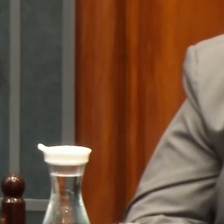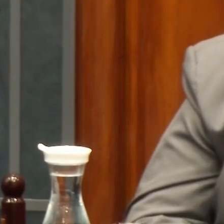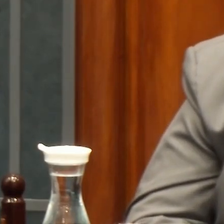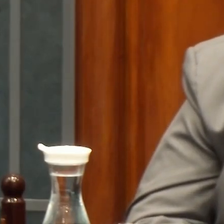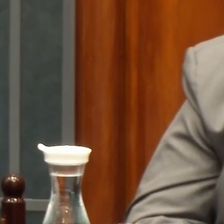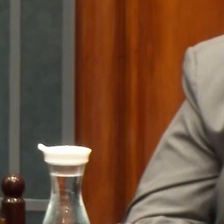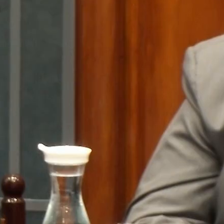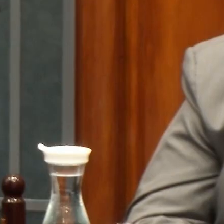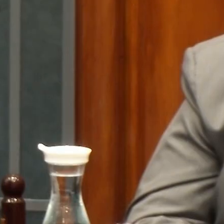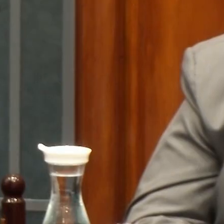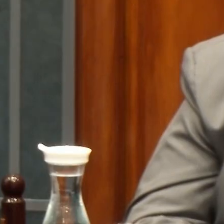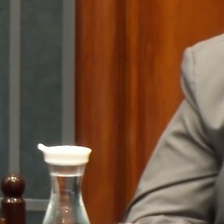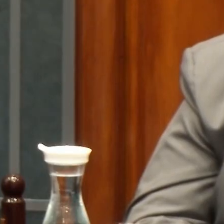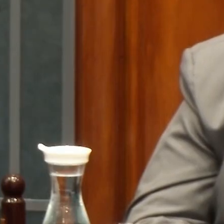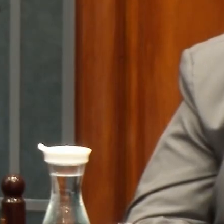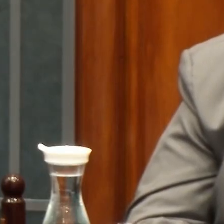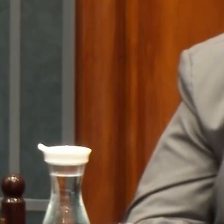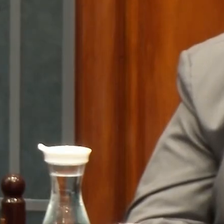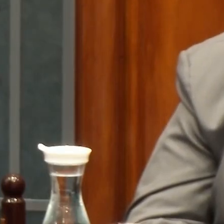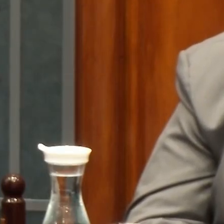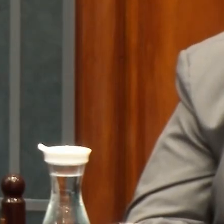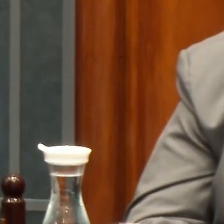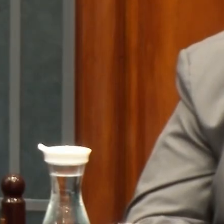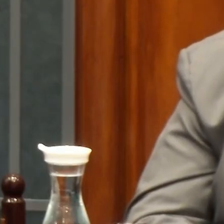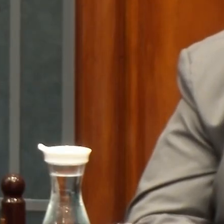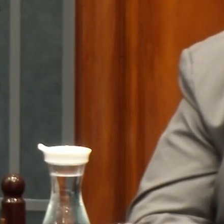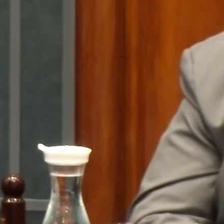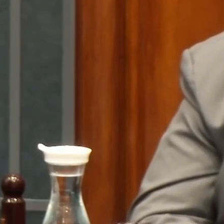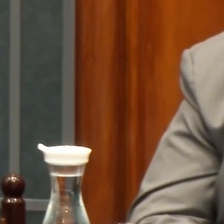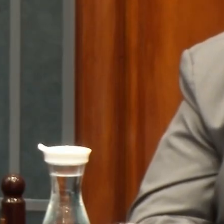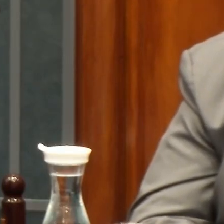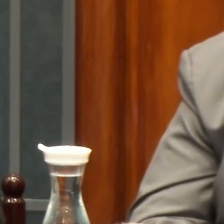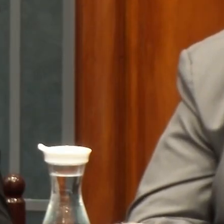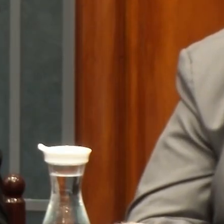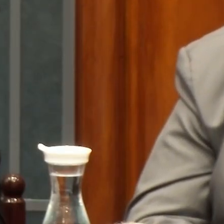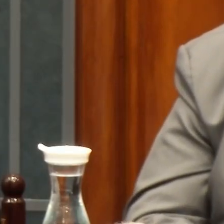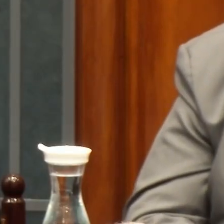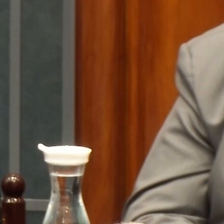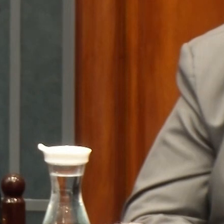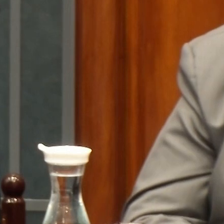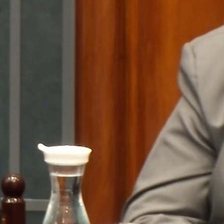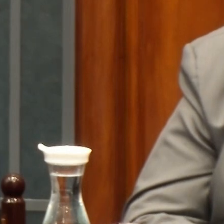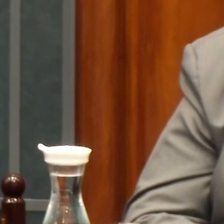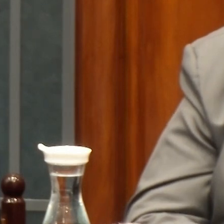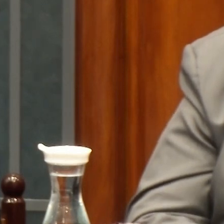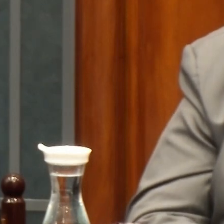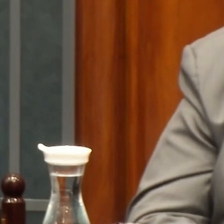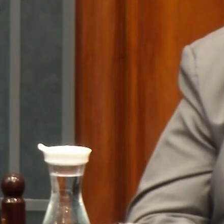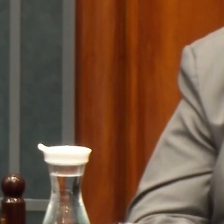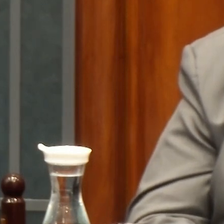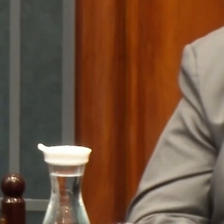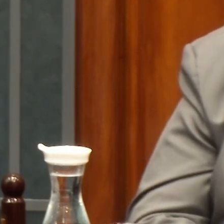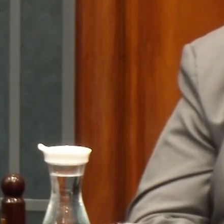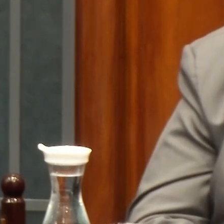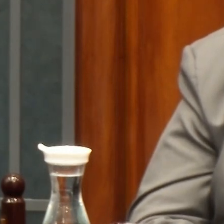sir. They are looking forward to our close collaboration on the development of our sheep industry.